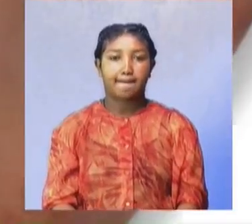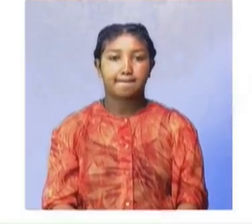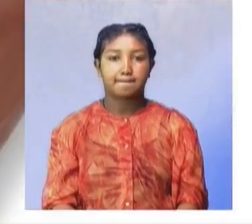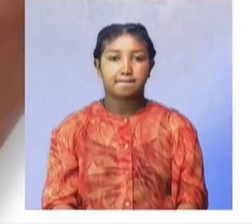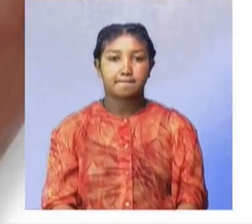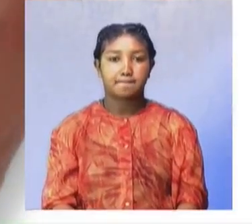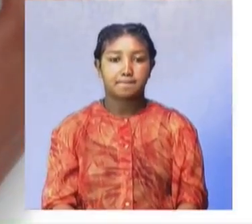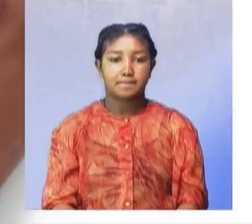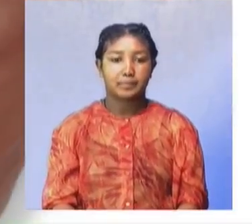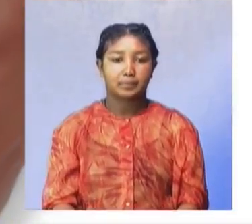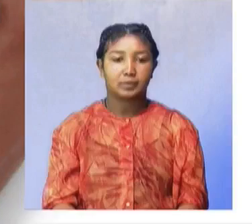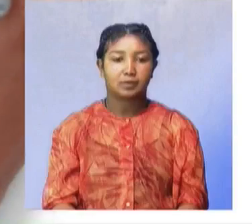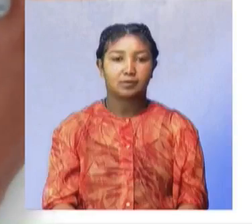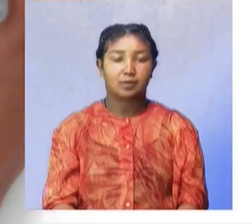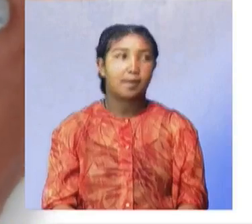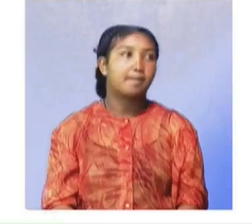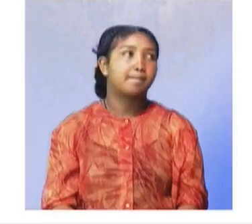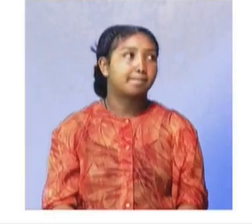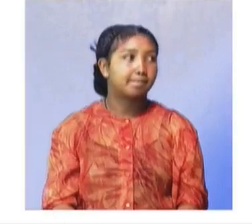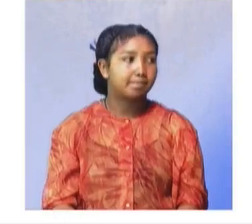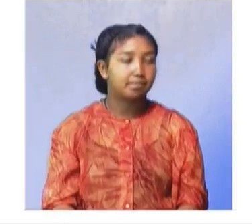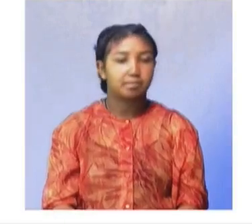Here is cut,